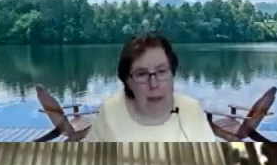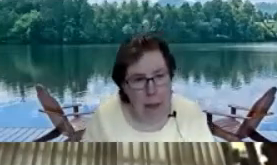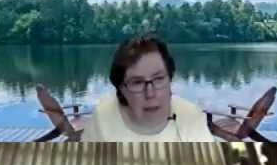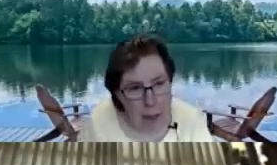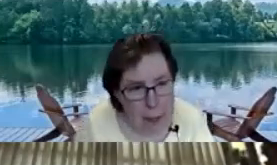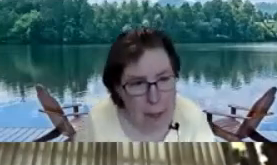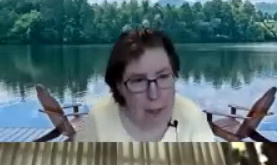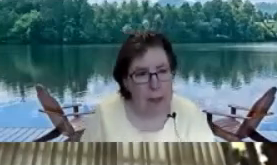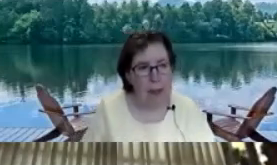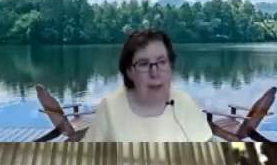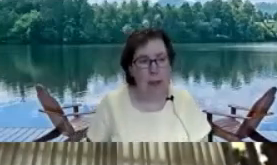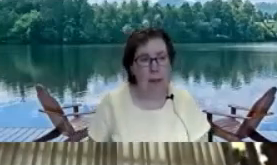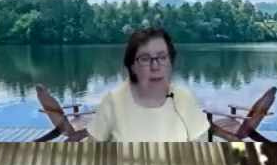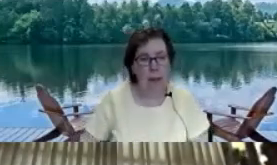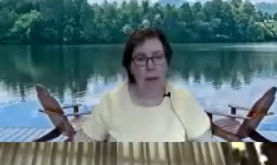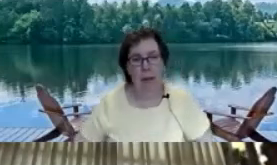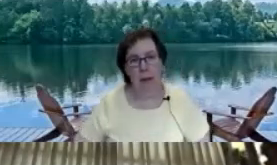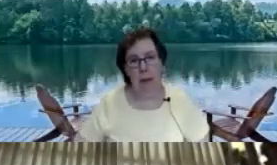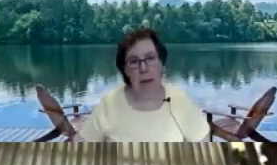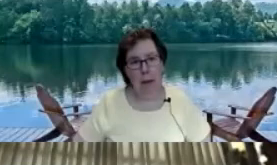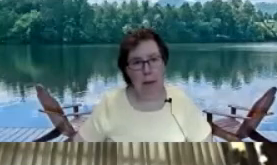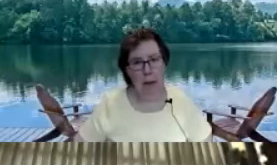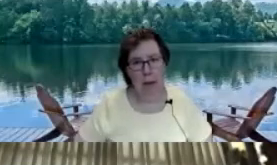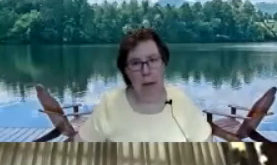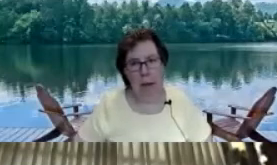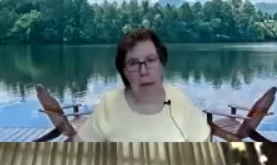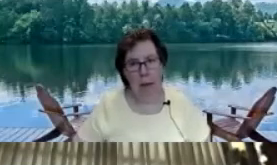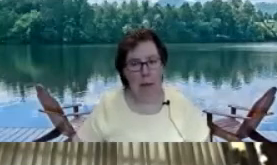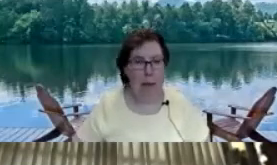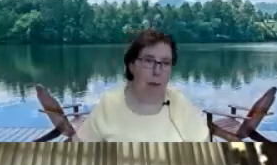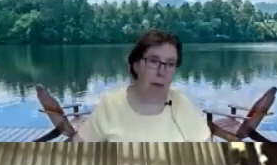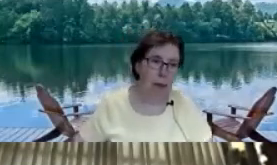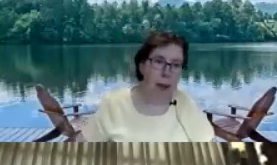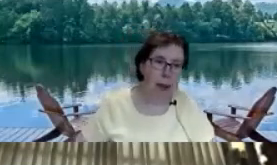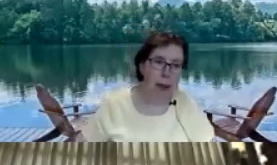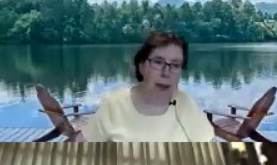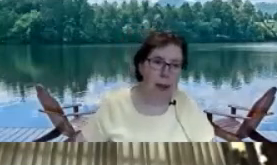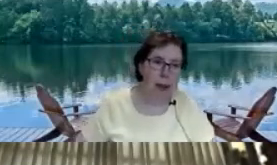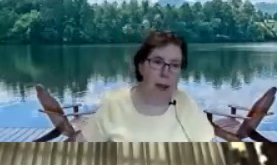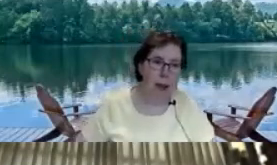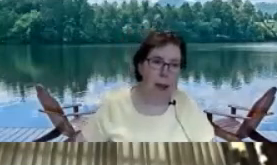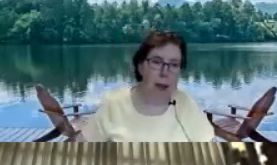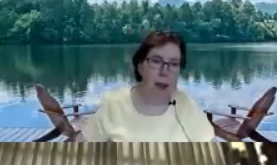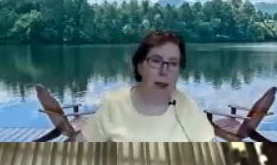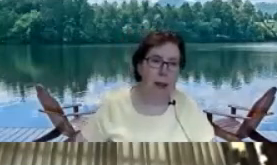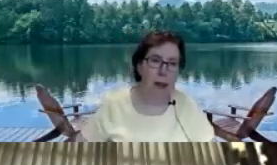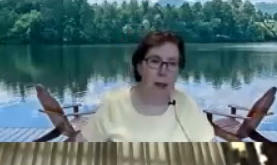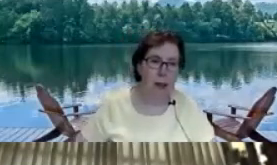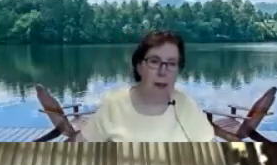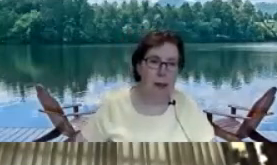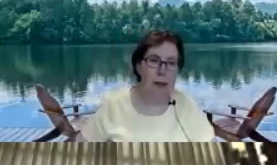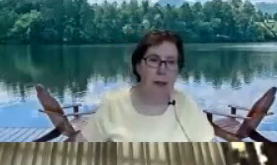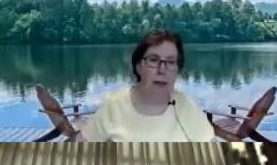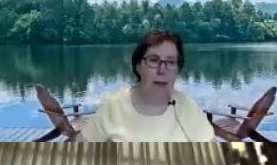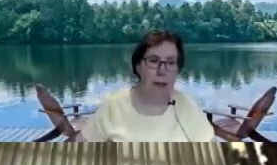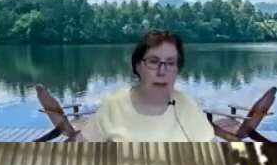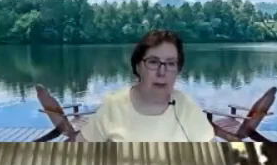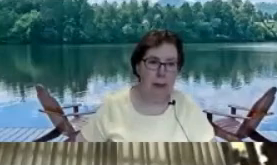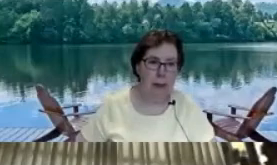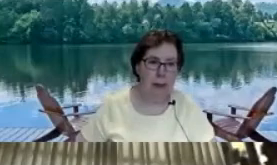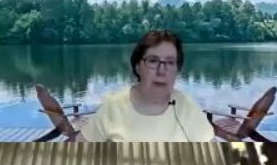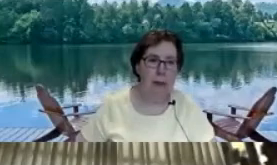is, an athlete with that knee. And also I kind of like the way that that thigh on that same leg and the arm mimic each